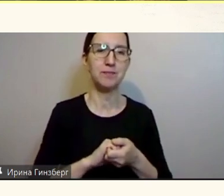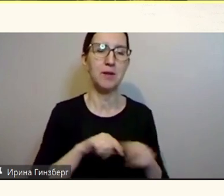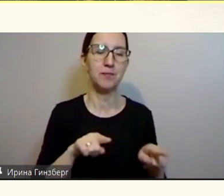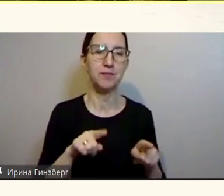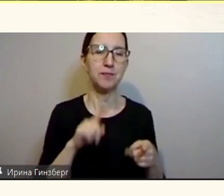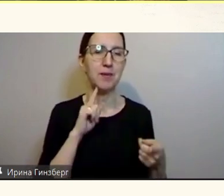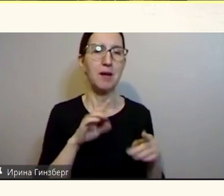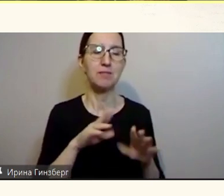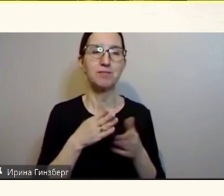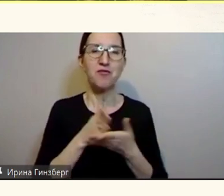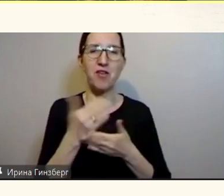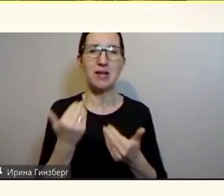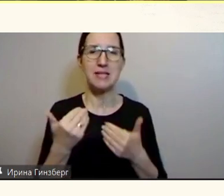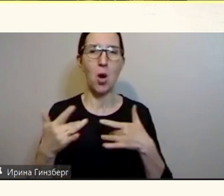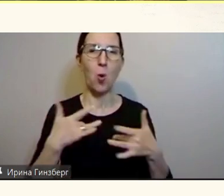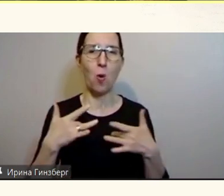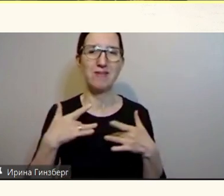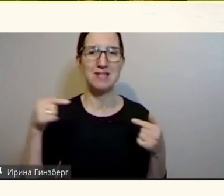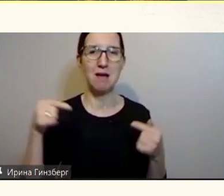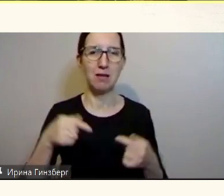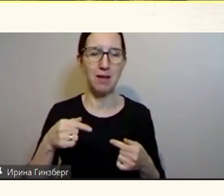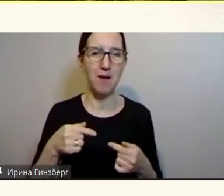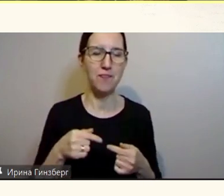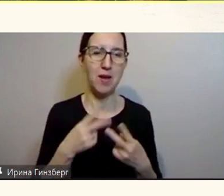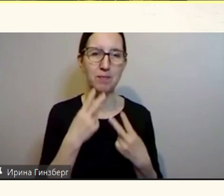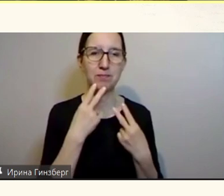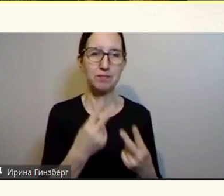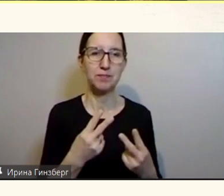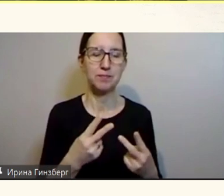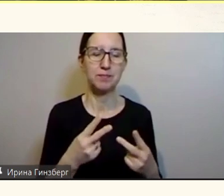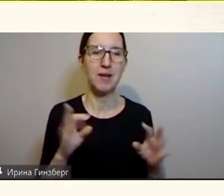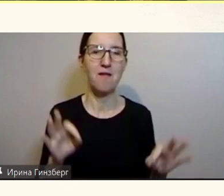Again, it's a giant screen. I think it was about